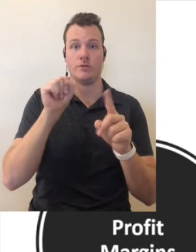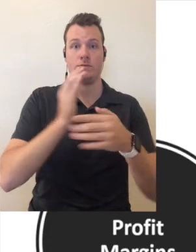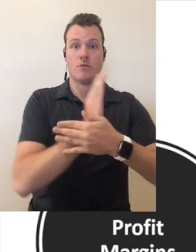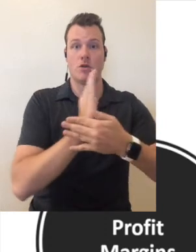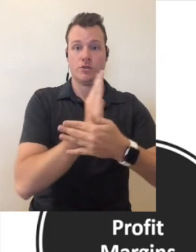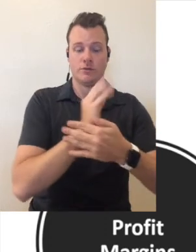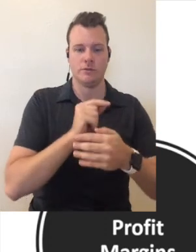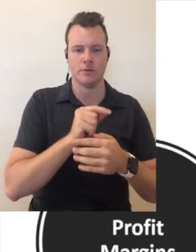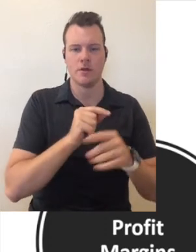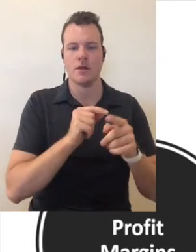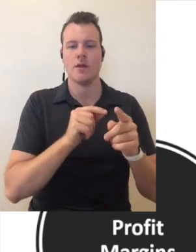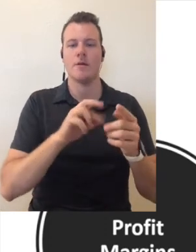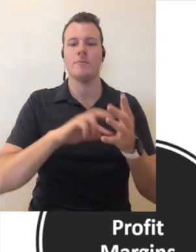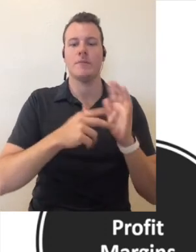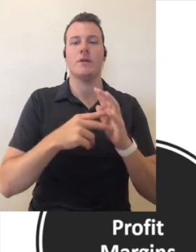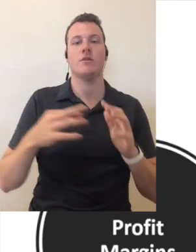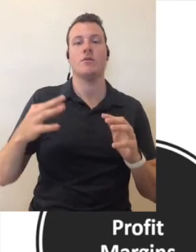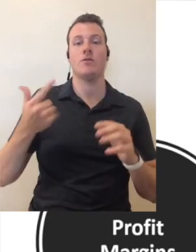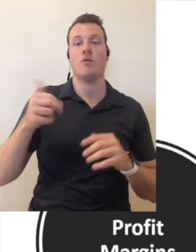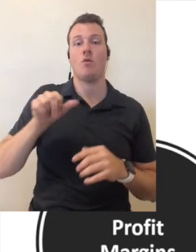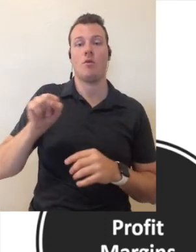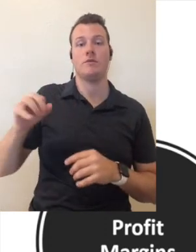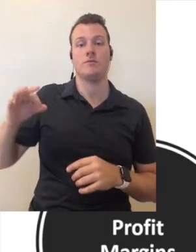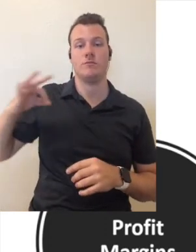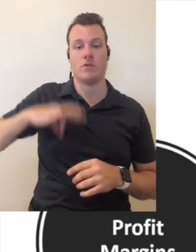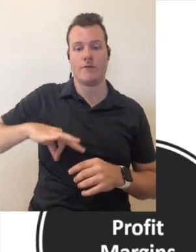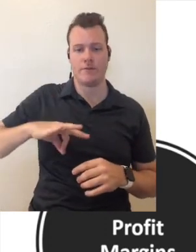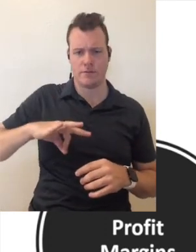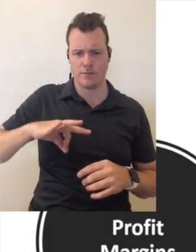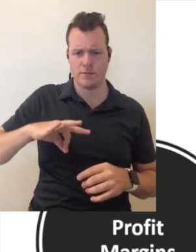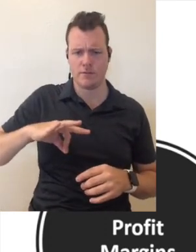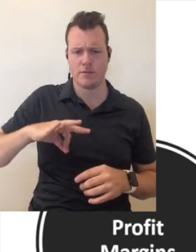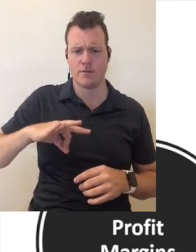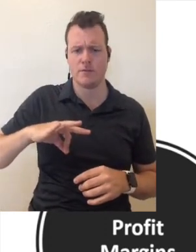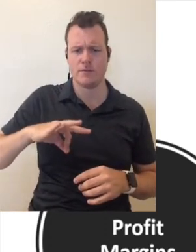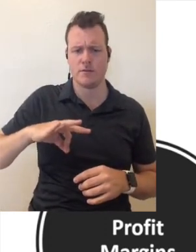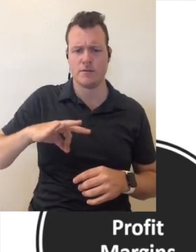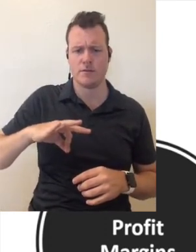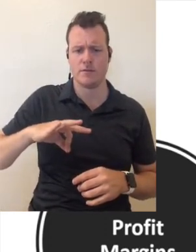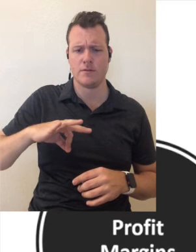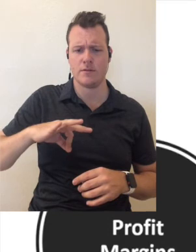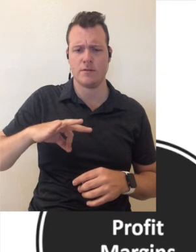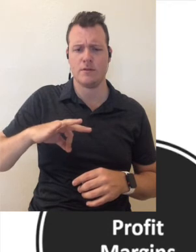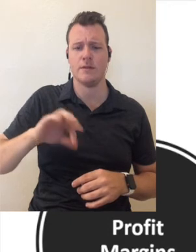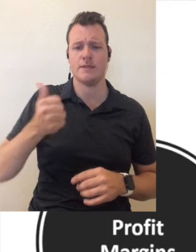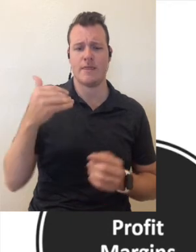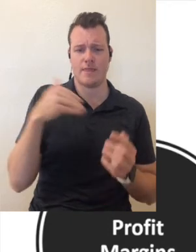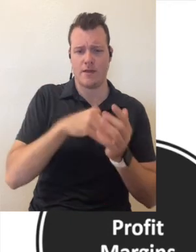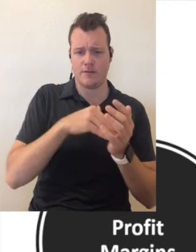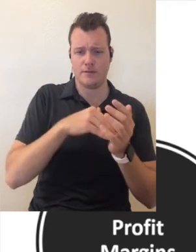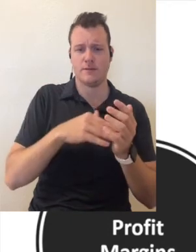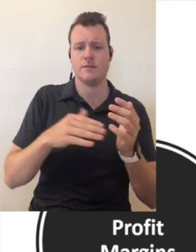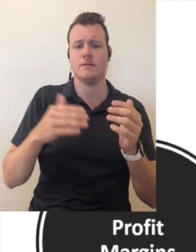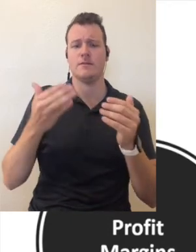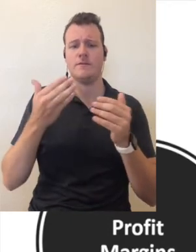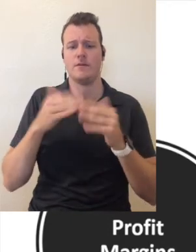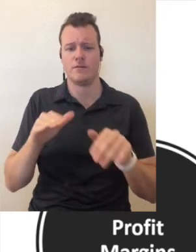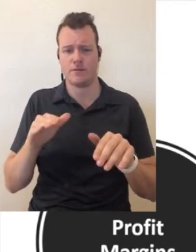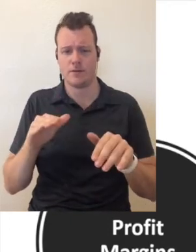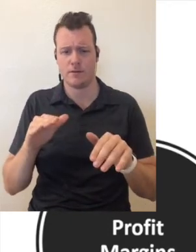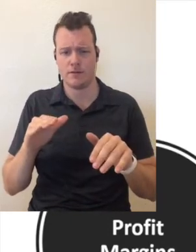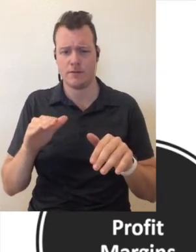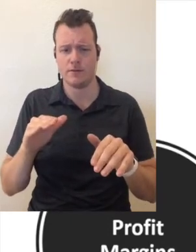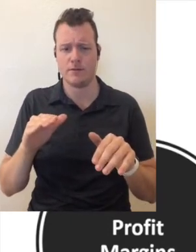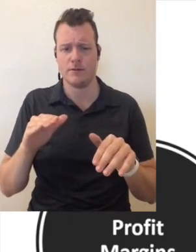right-hand side. And as you look at your gross margin, we're essentially taking the gross profit of